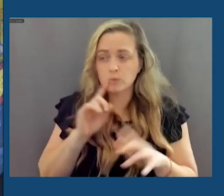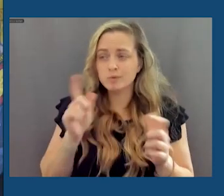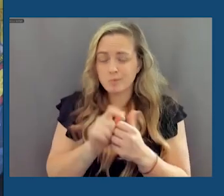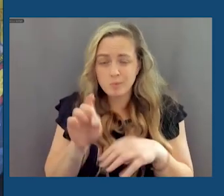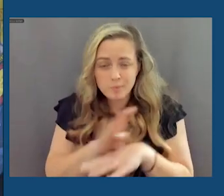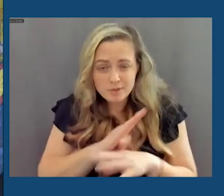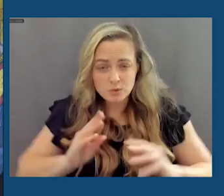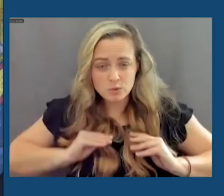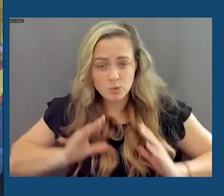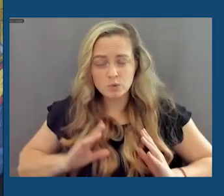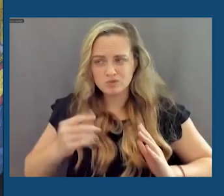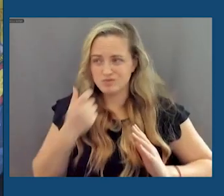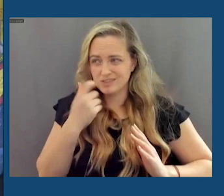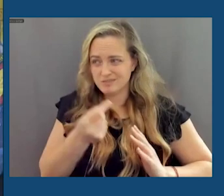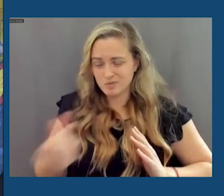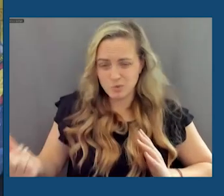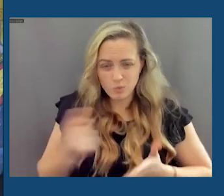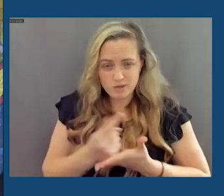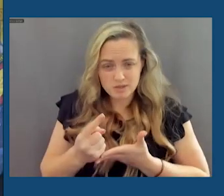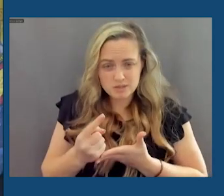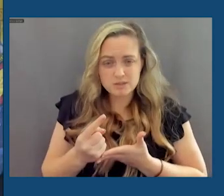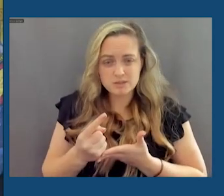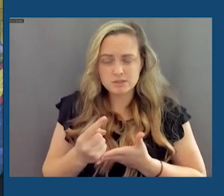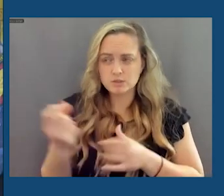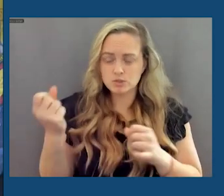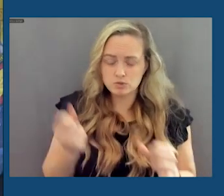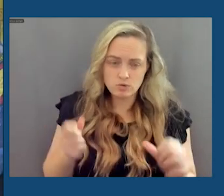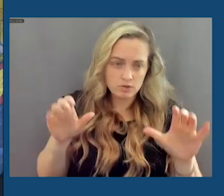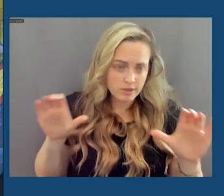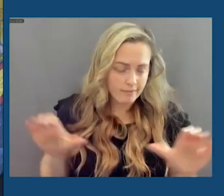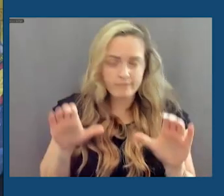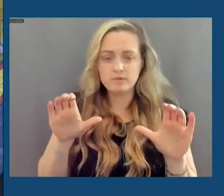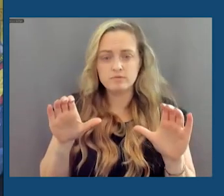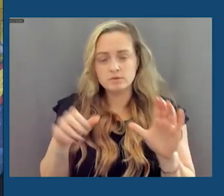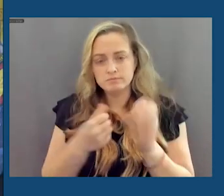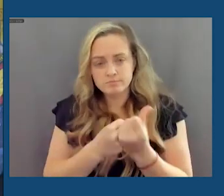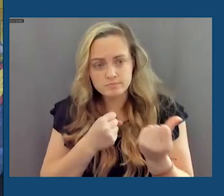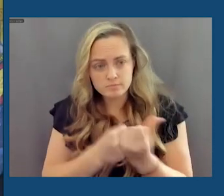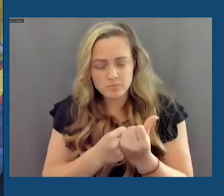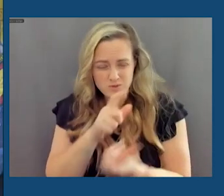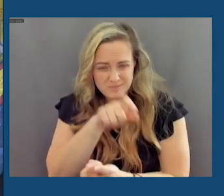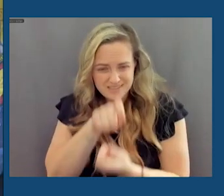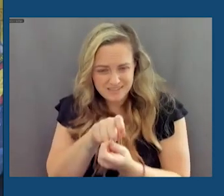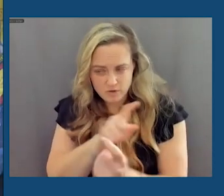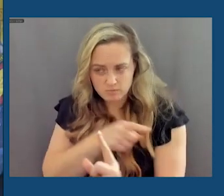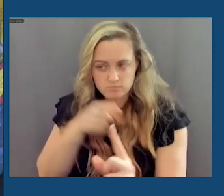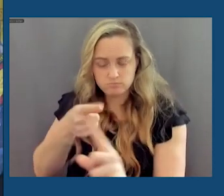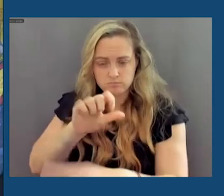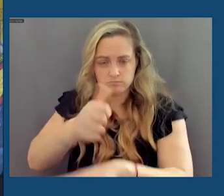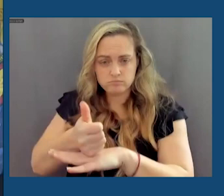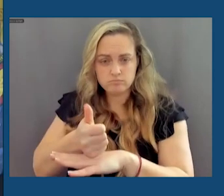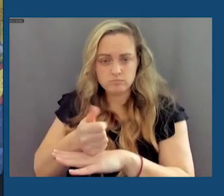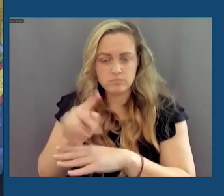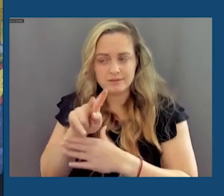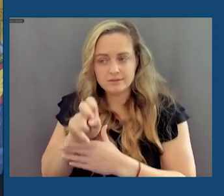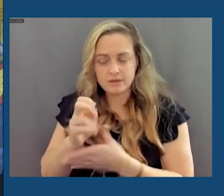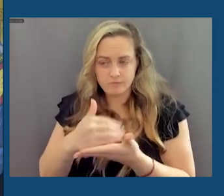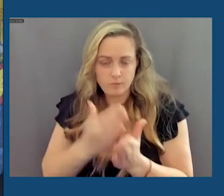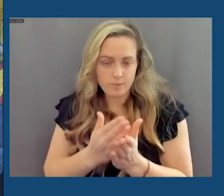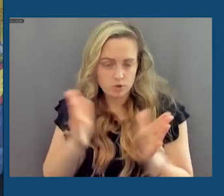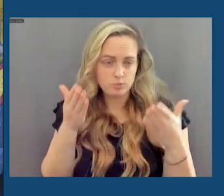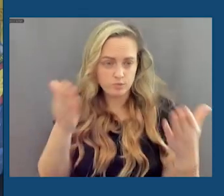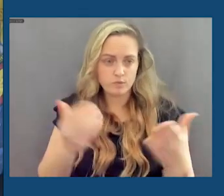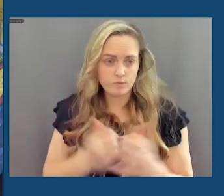several weeks. We strongly and actively support the specific initiatives outlined in the executive budget proposal, as we